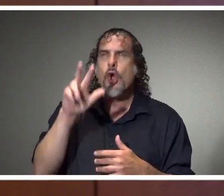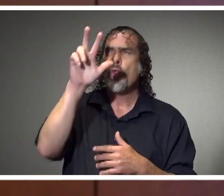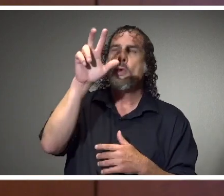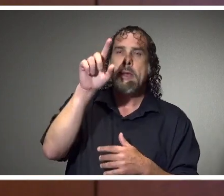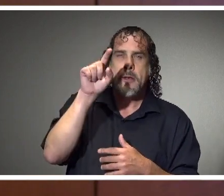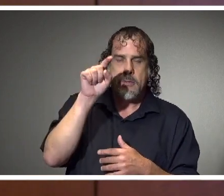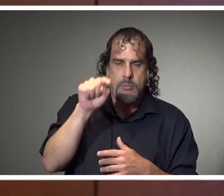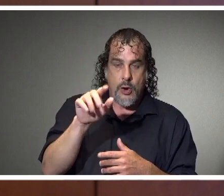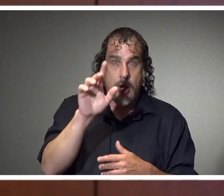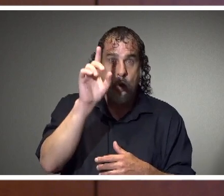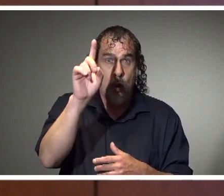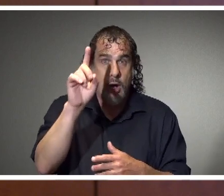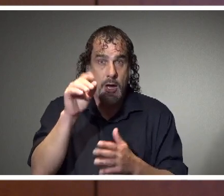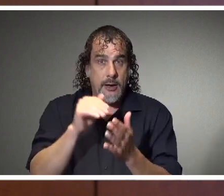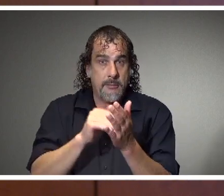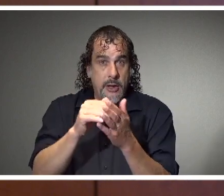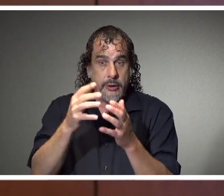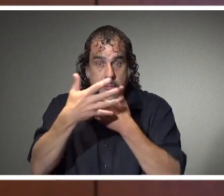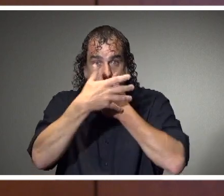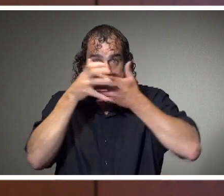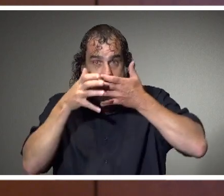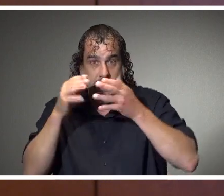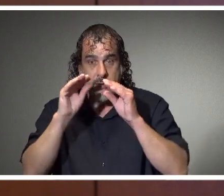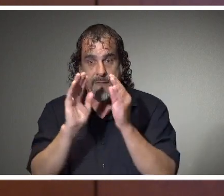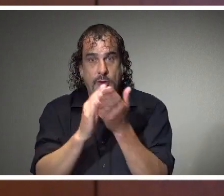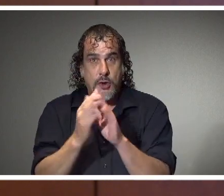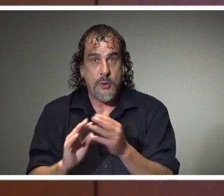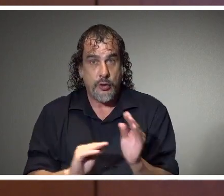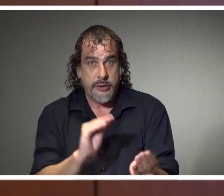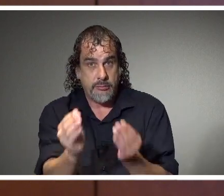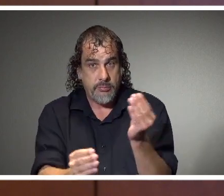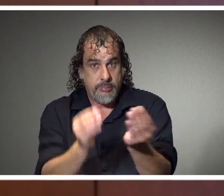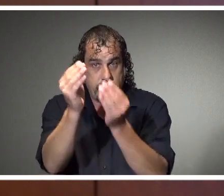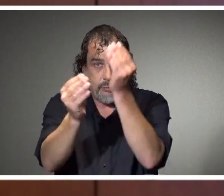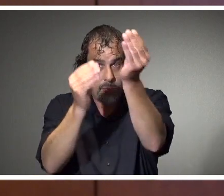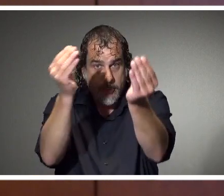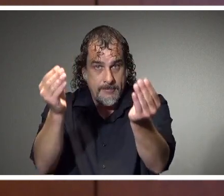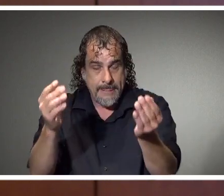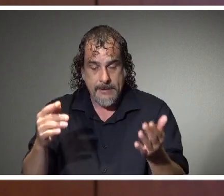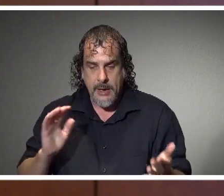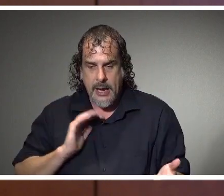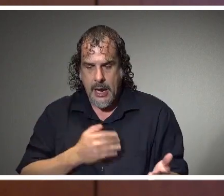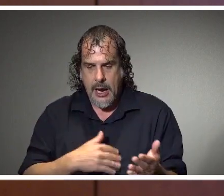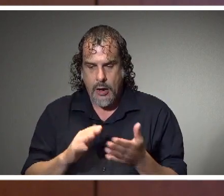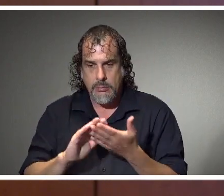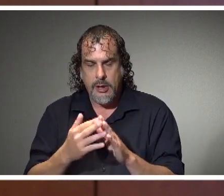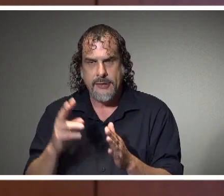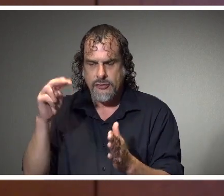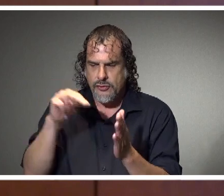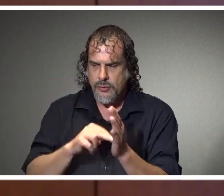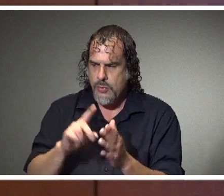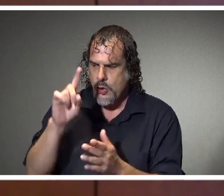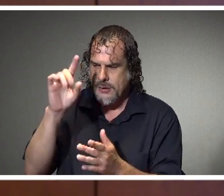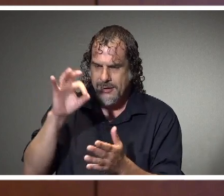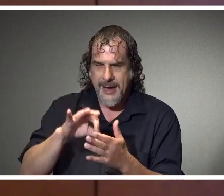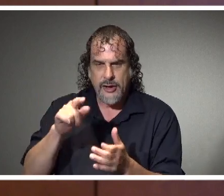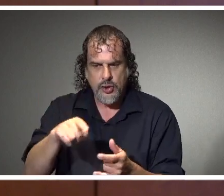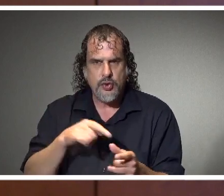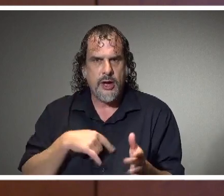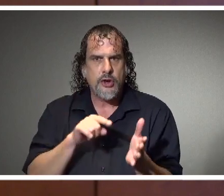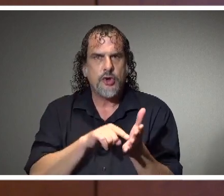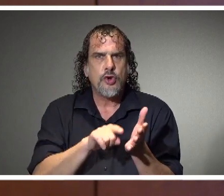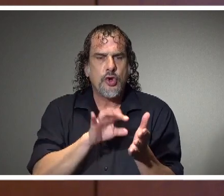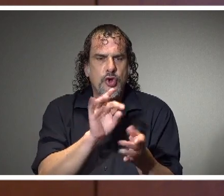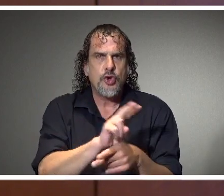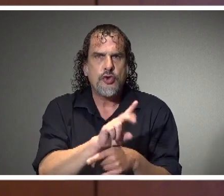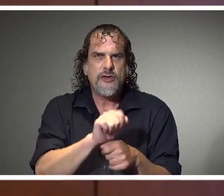3.1 million on the way community masks. What's population state of Mississippi, 2.9 or above. These masks are gonna be worn a couple or three times, then you